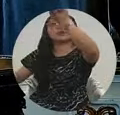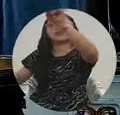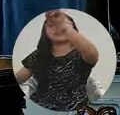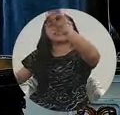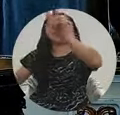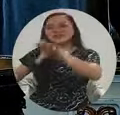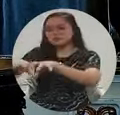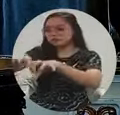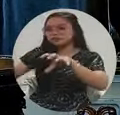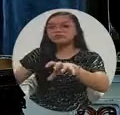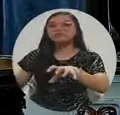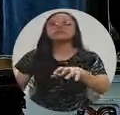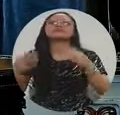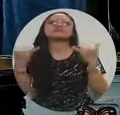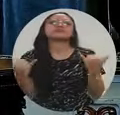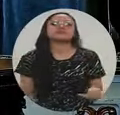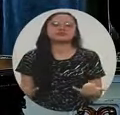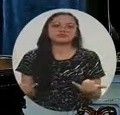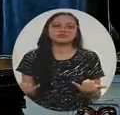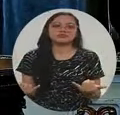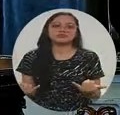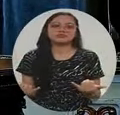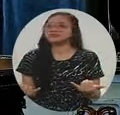right there now. And